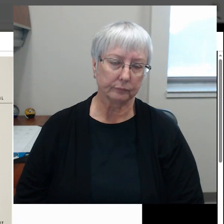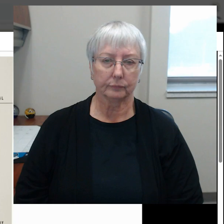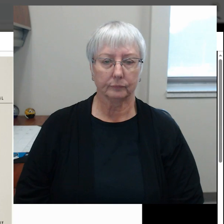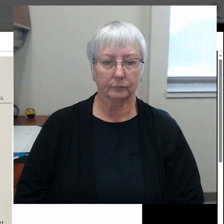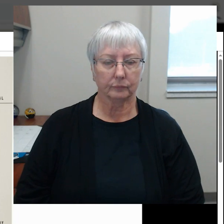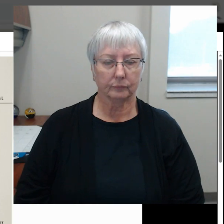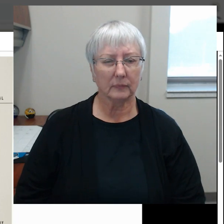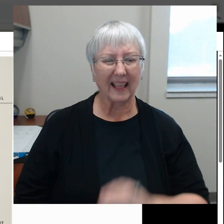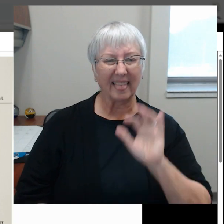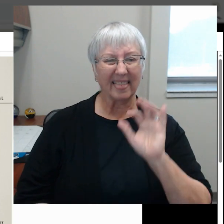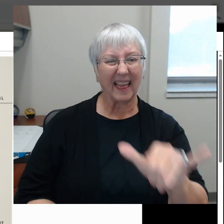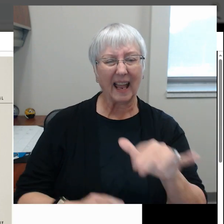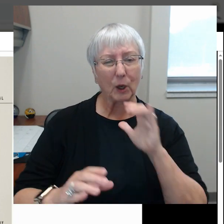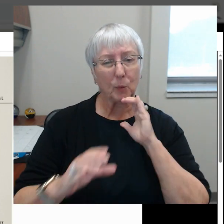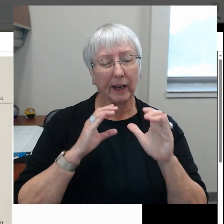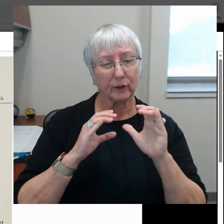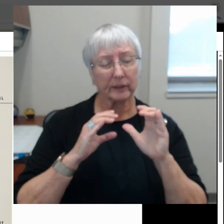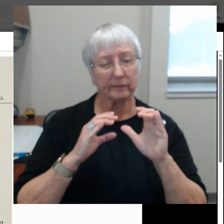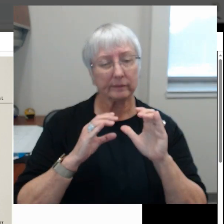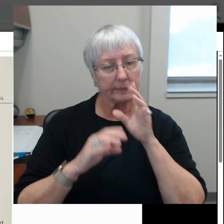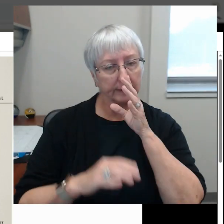The communication will simply be ignored.